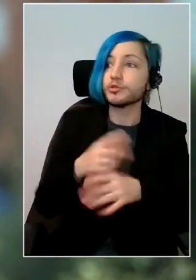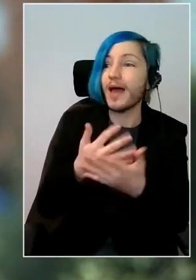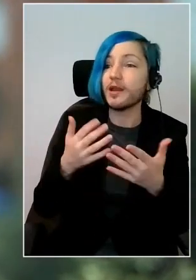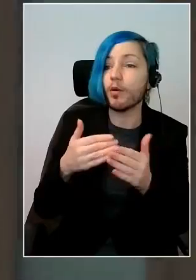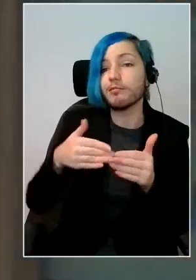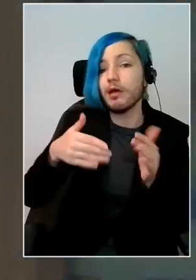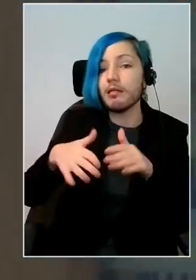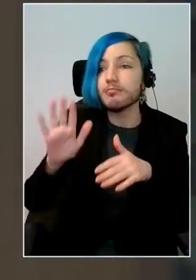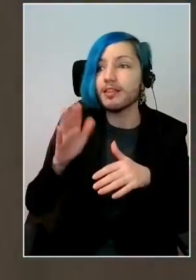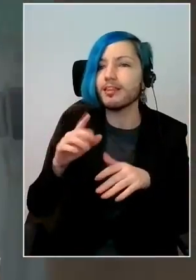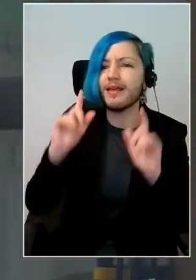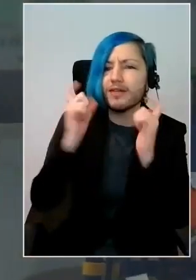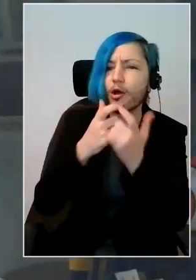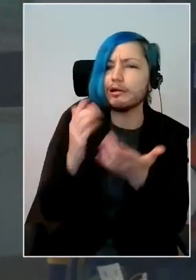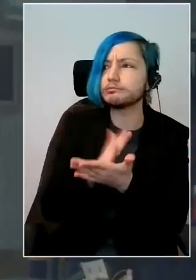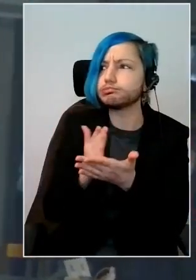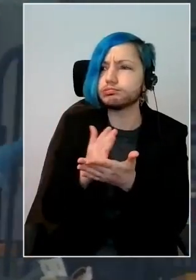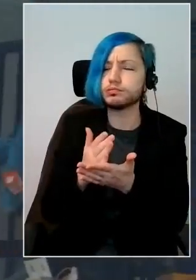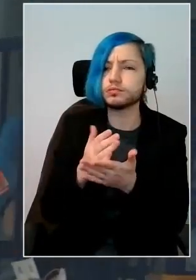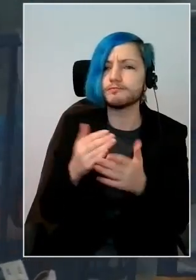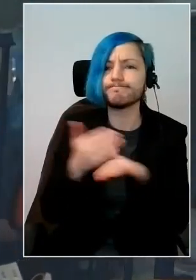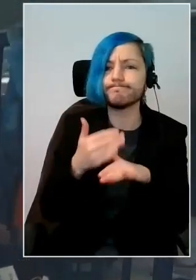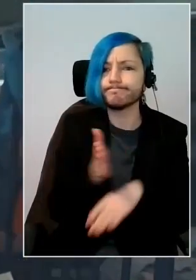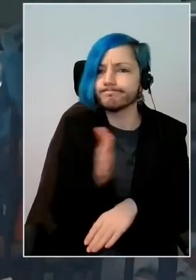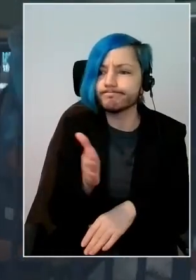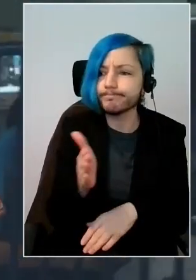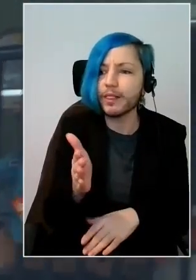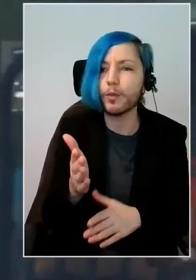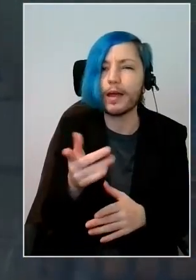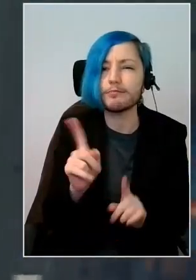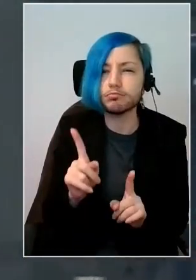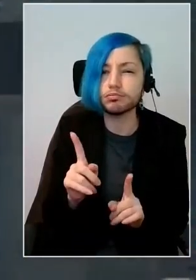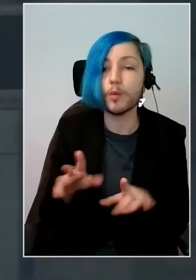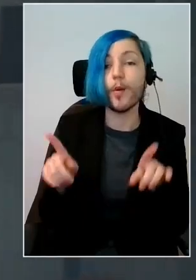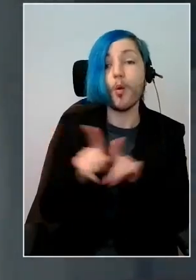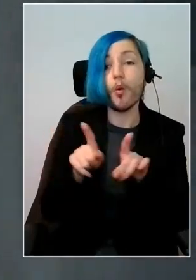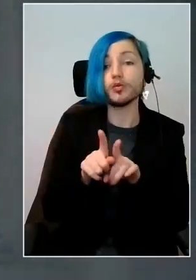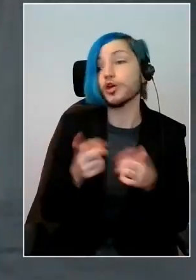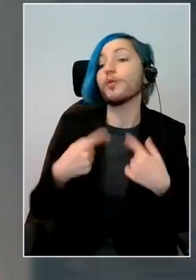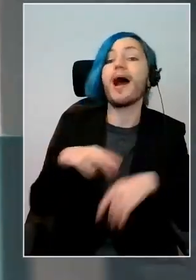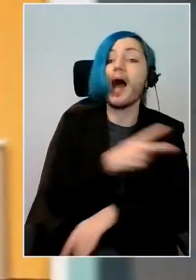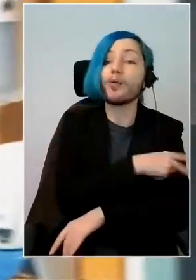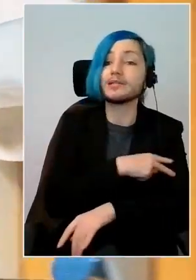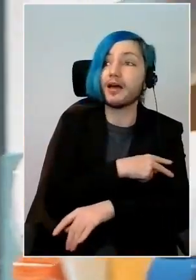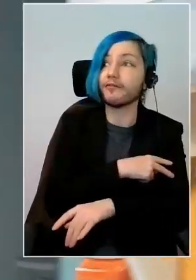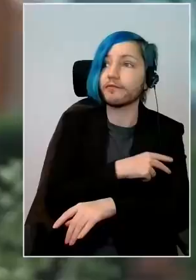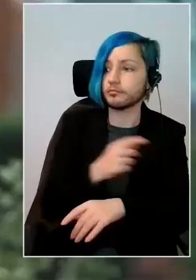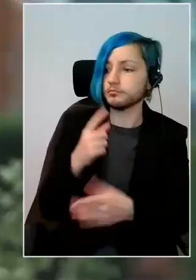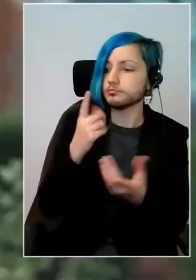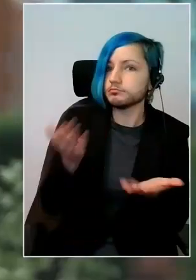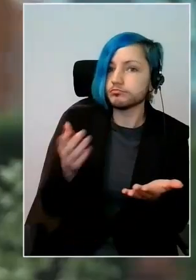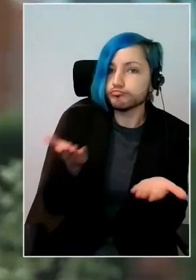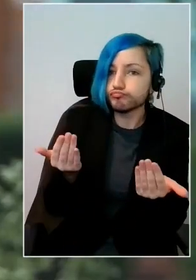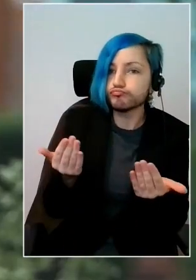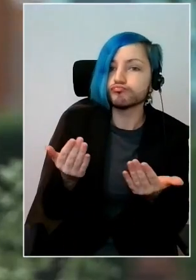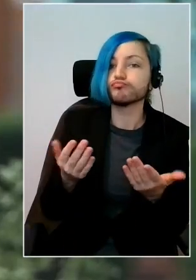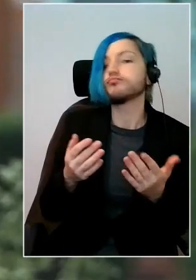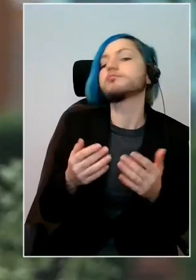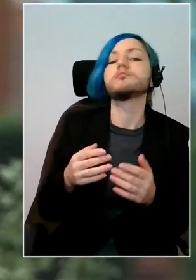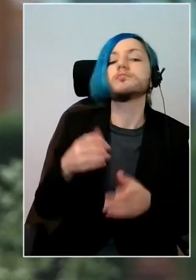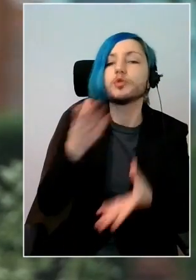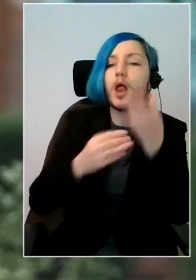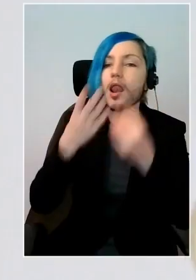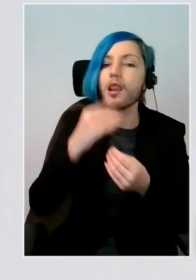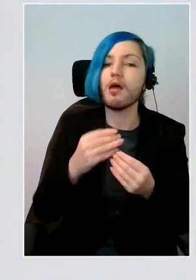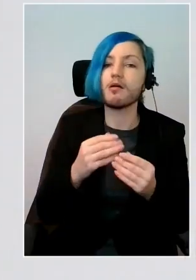sure of what their career pathway should be, but equally to promote our staff to learn on the job and further their career and actually progress within